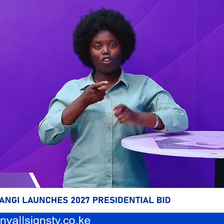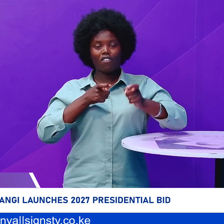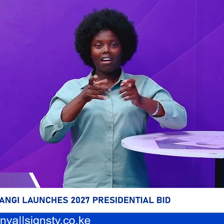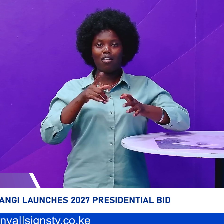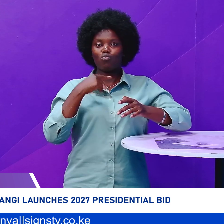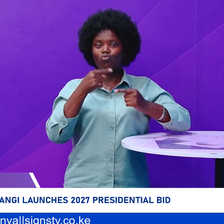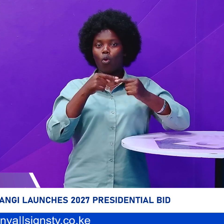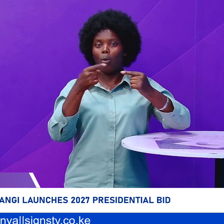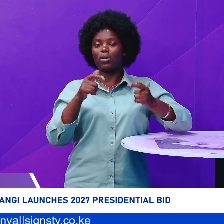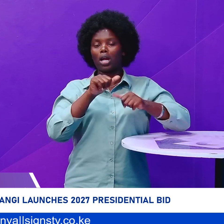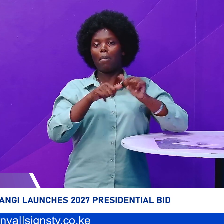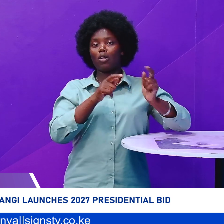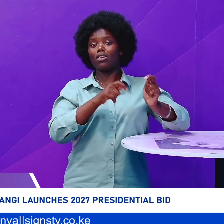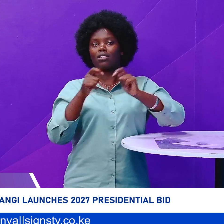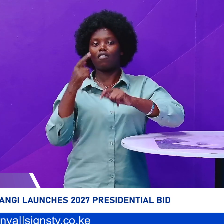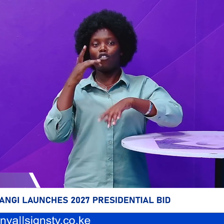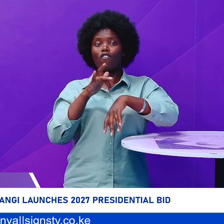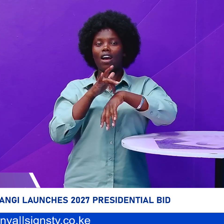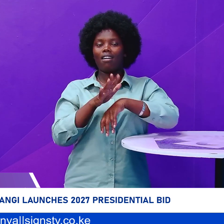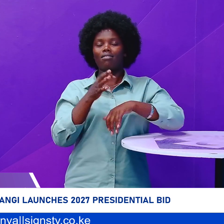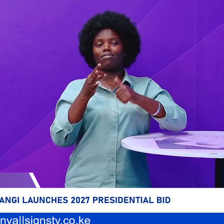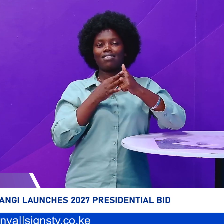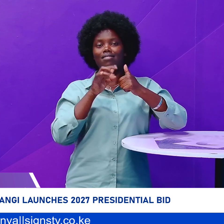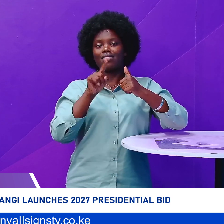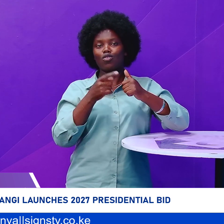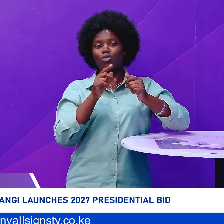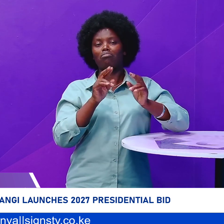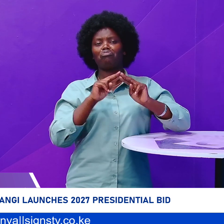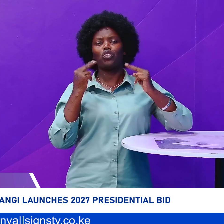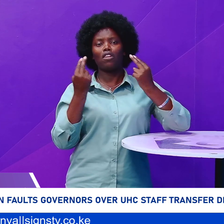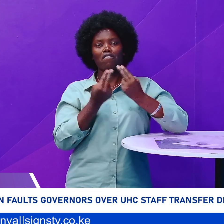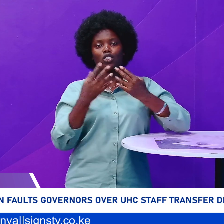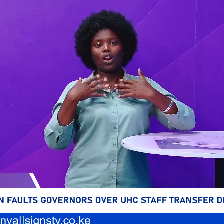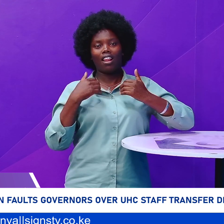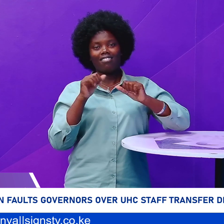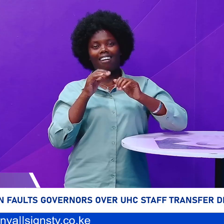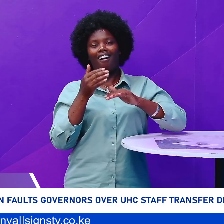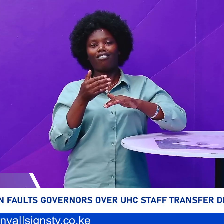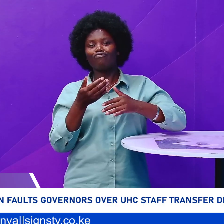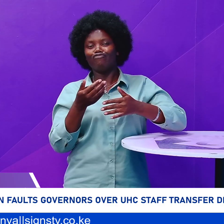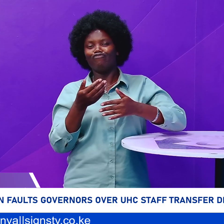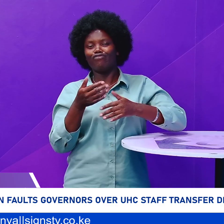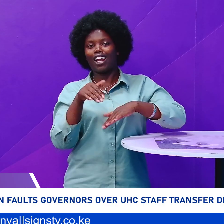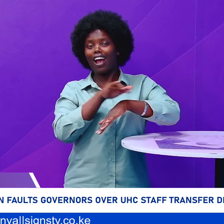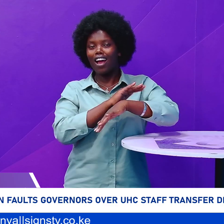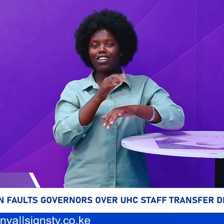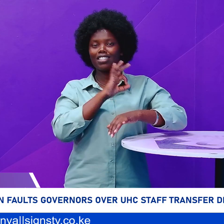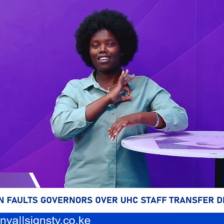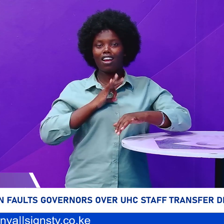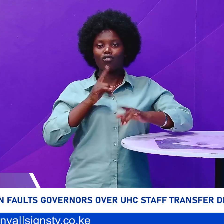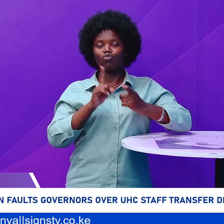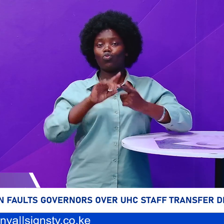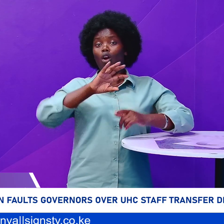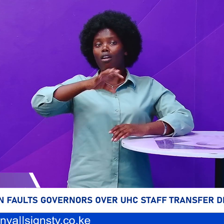A decision by the Council of Governors to oppose the transfer of nearly 8,000 universal health